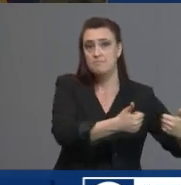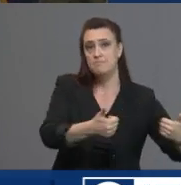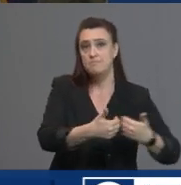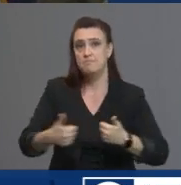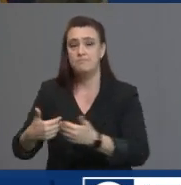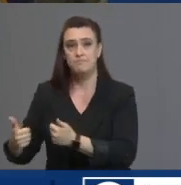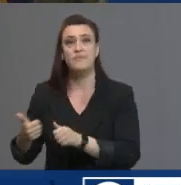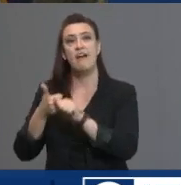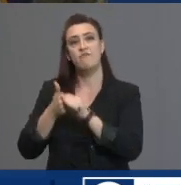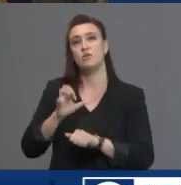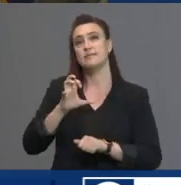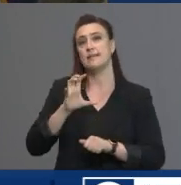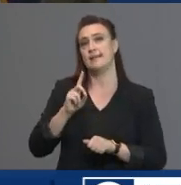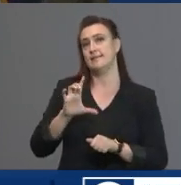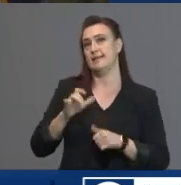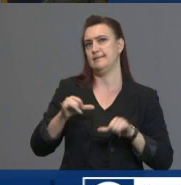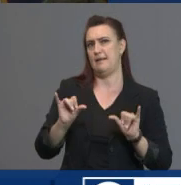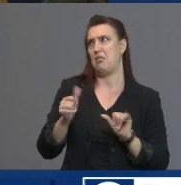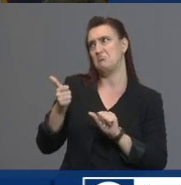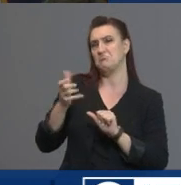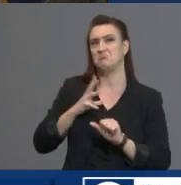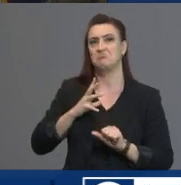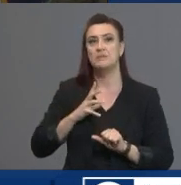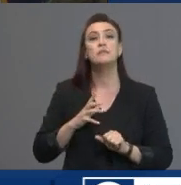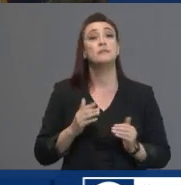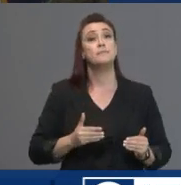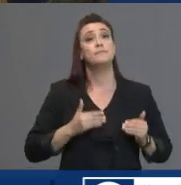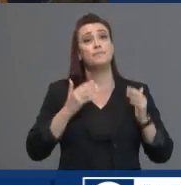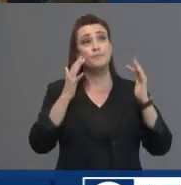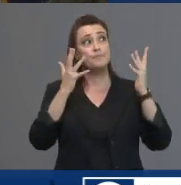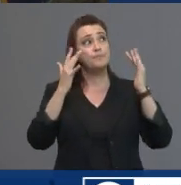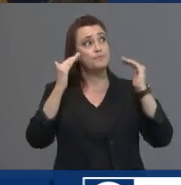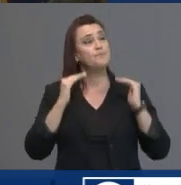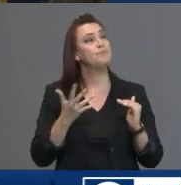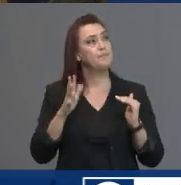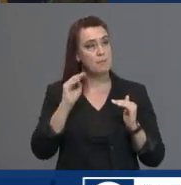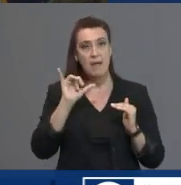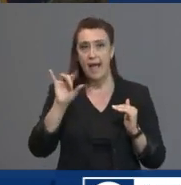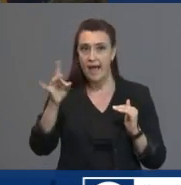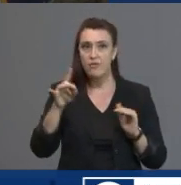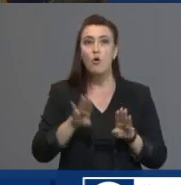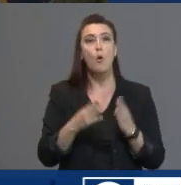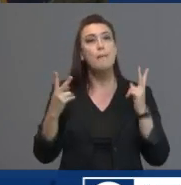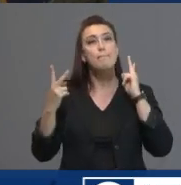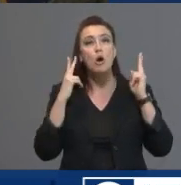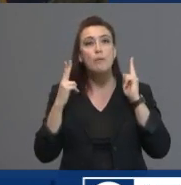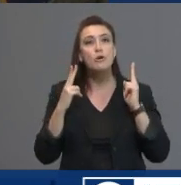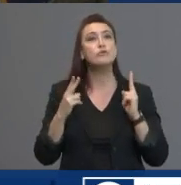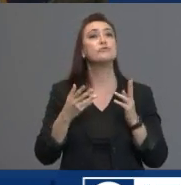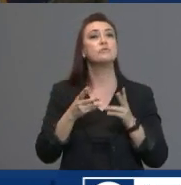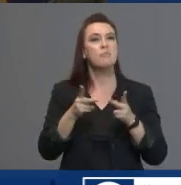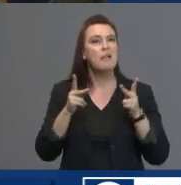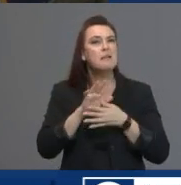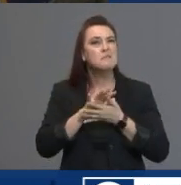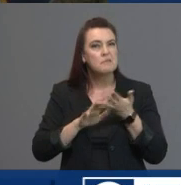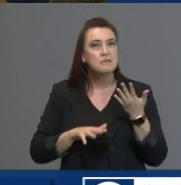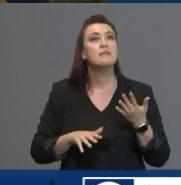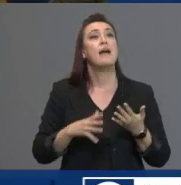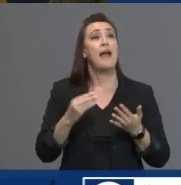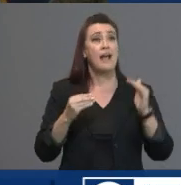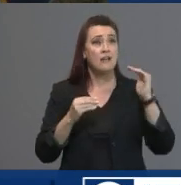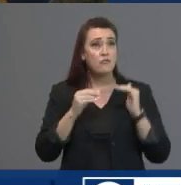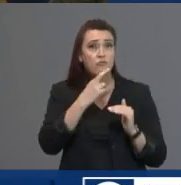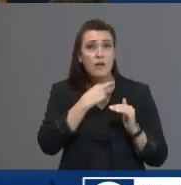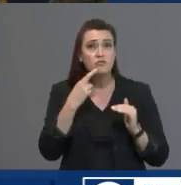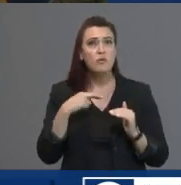On May 8th, barbers and salons were able to reopen, And we know that our restaurants have gotten